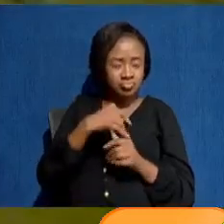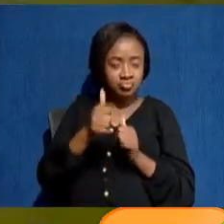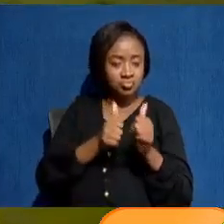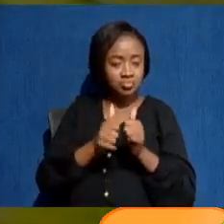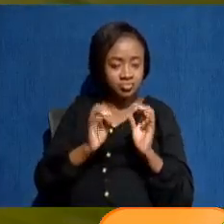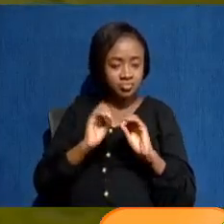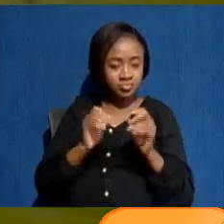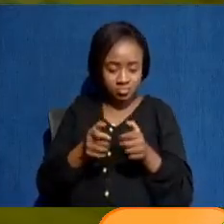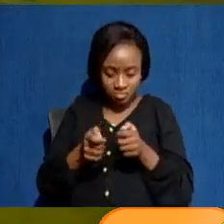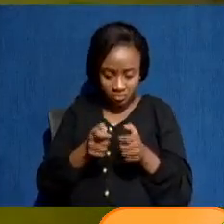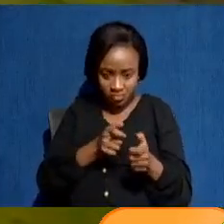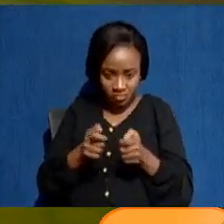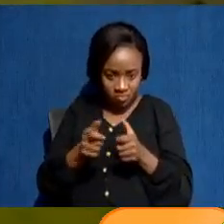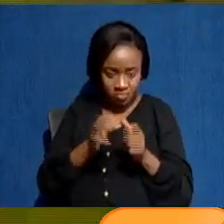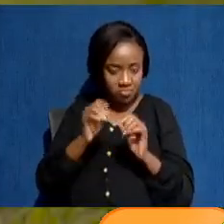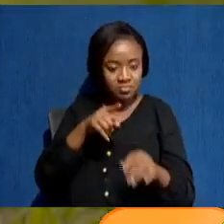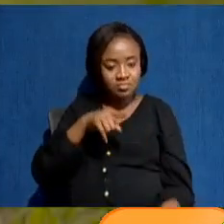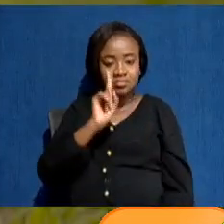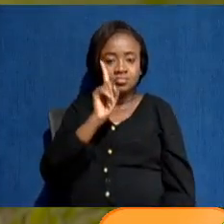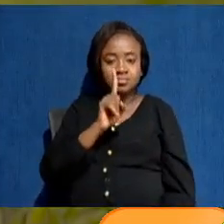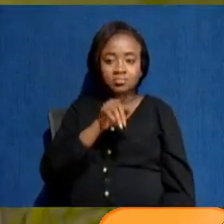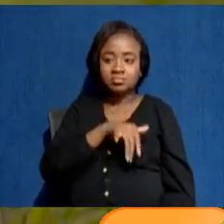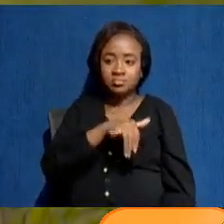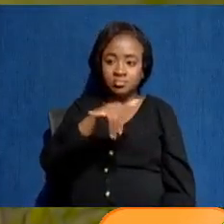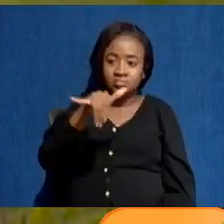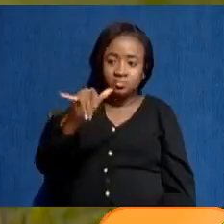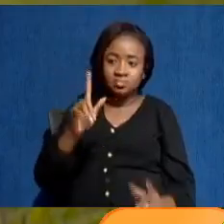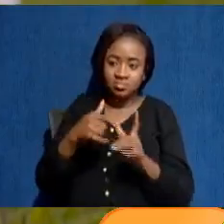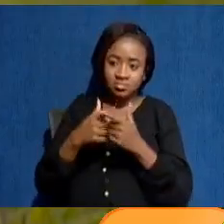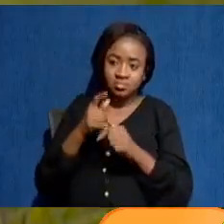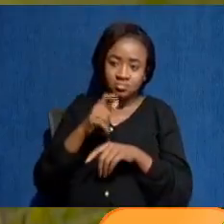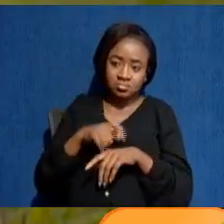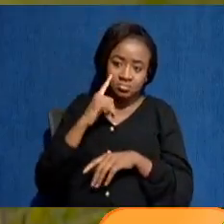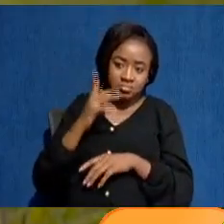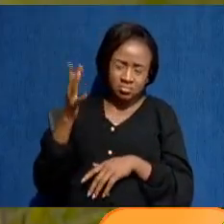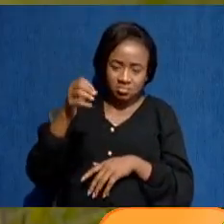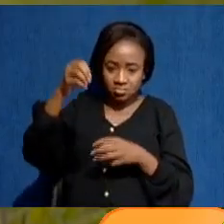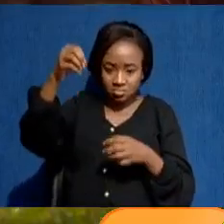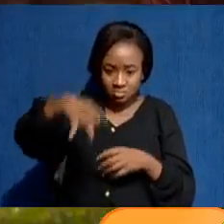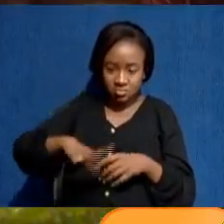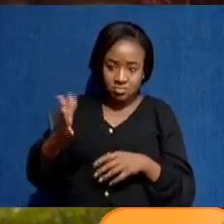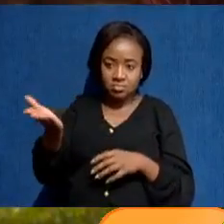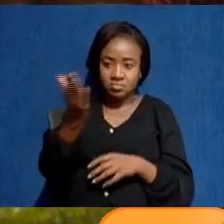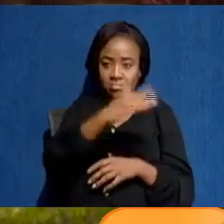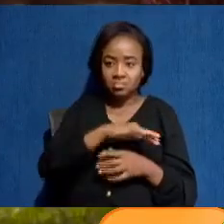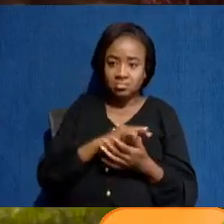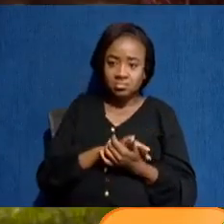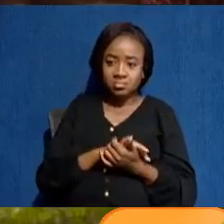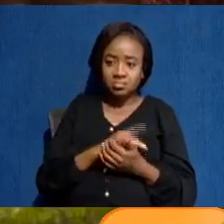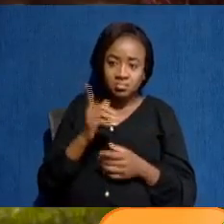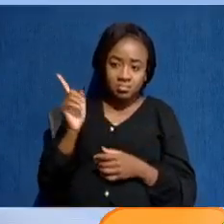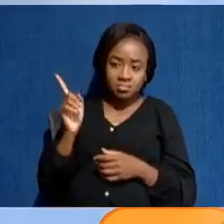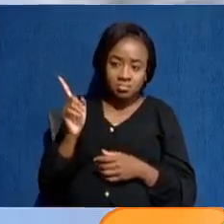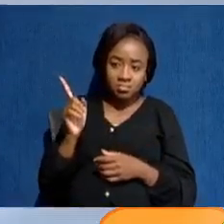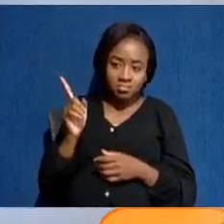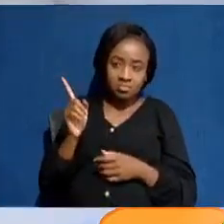is needed. At the destination, it drops the package by a parachute for a safe landing, then returns to base, where it is caught mid-air